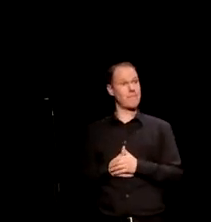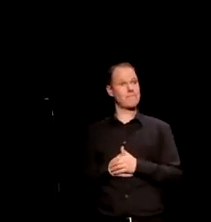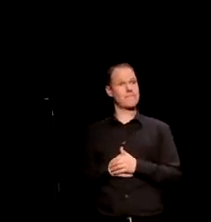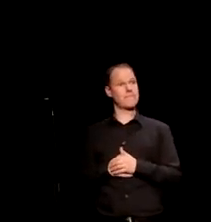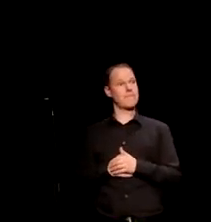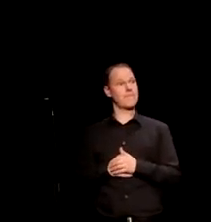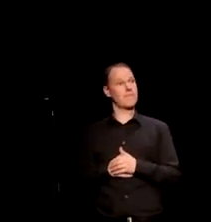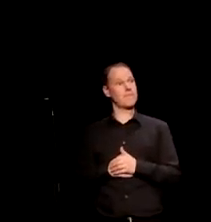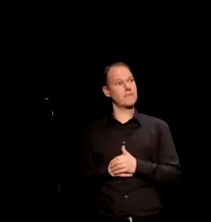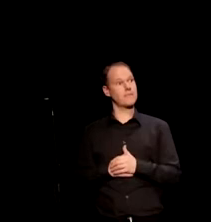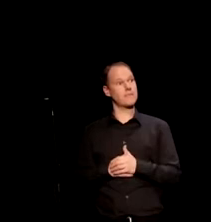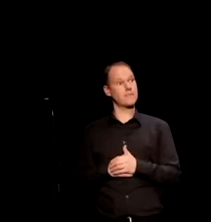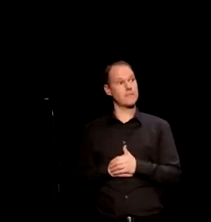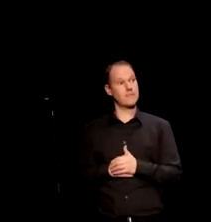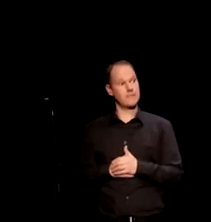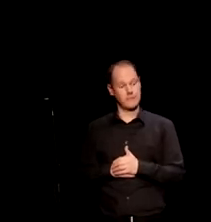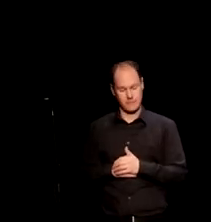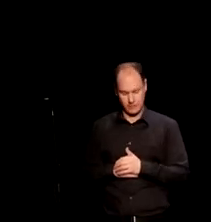I think,